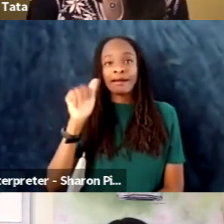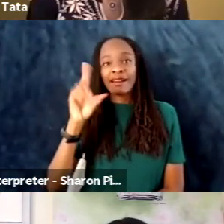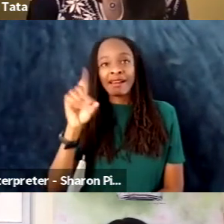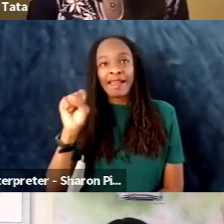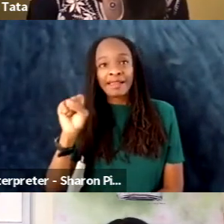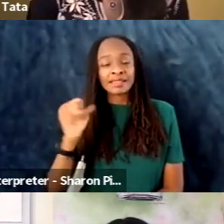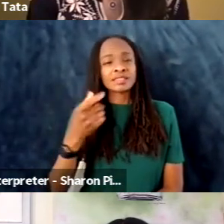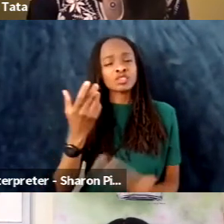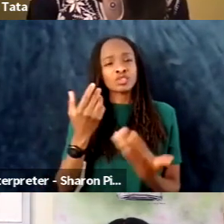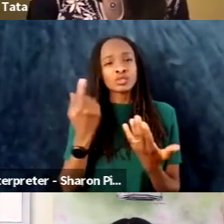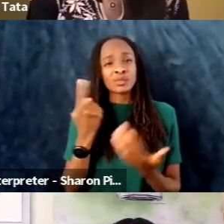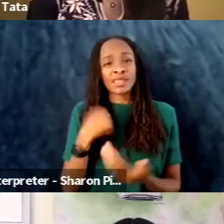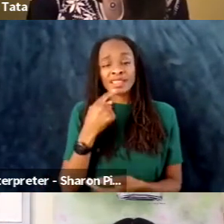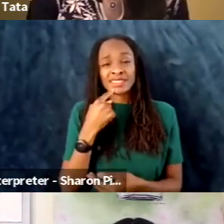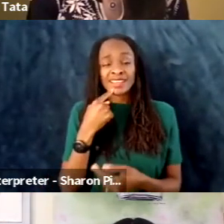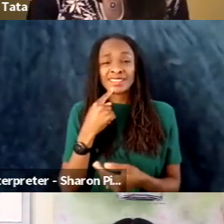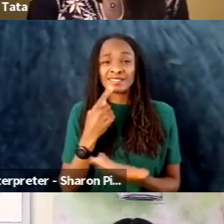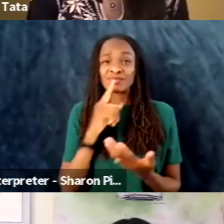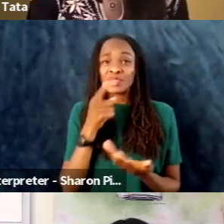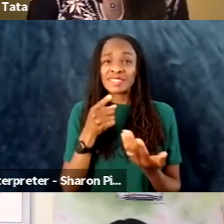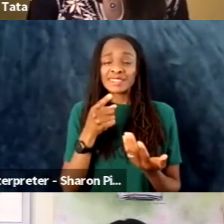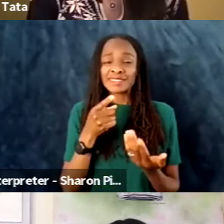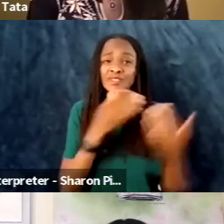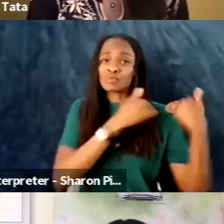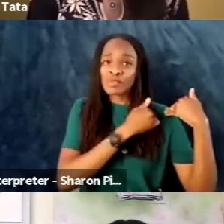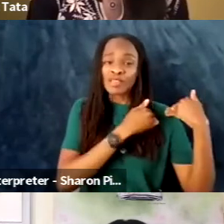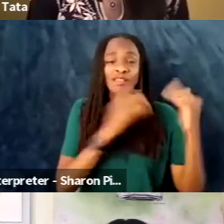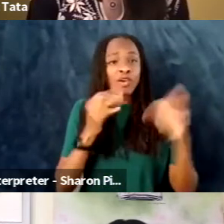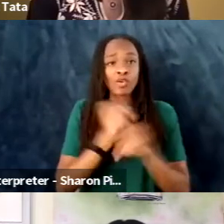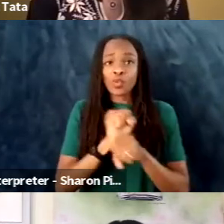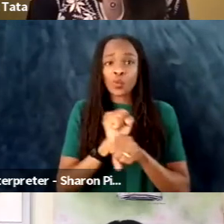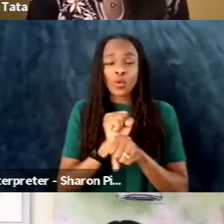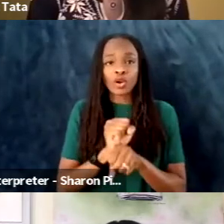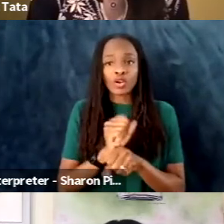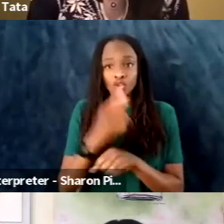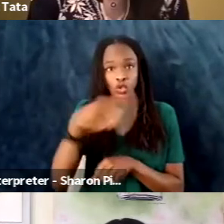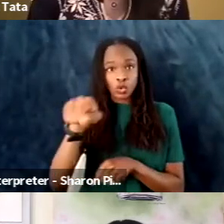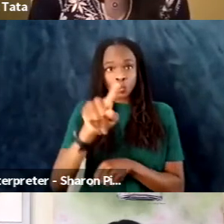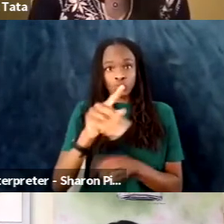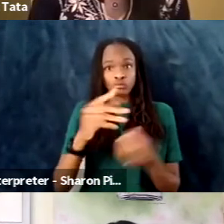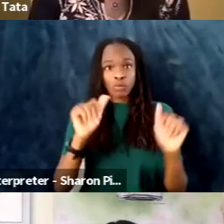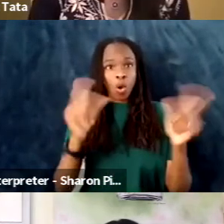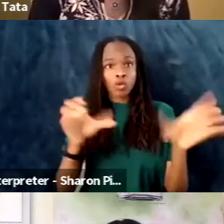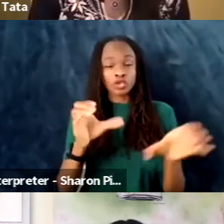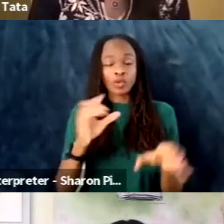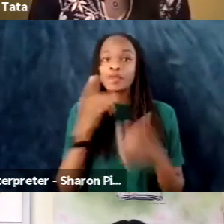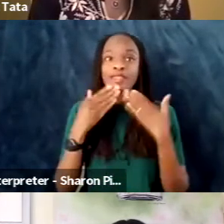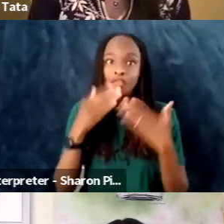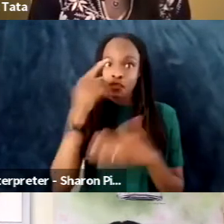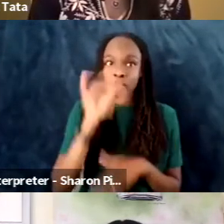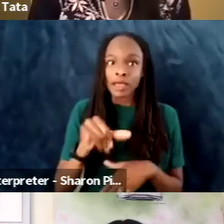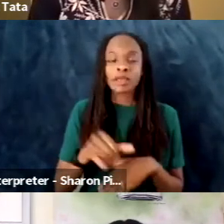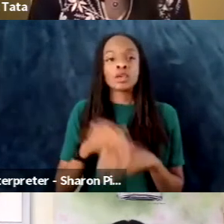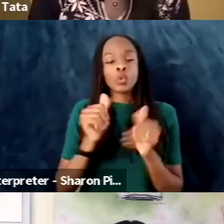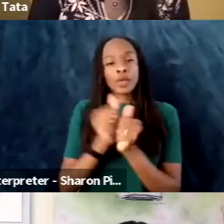that essentially it is the responsibility, and so much of the work that all of you are doing, which I'm incredibly grateful for, of